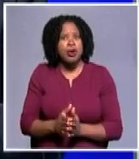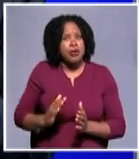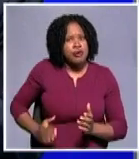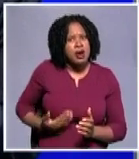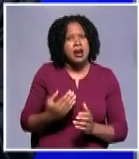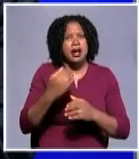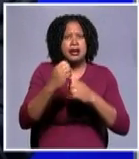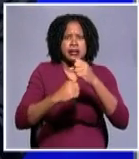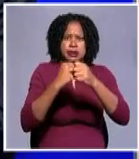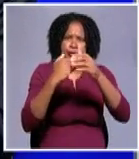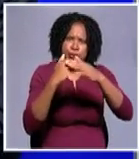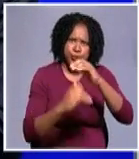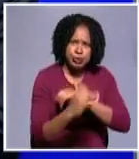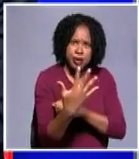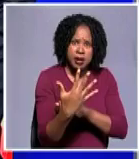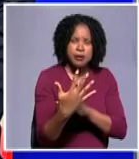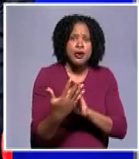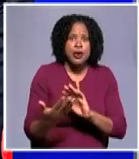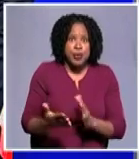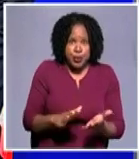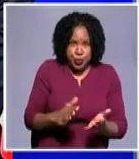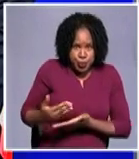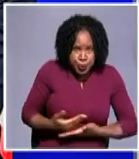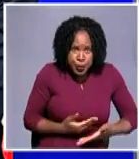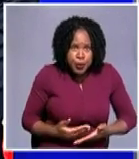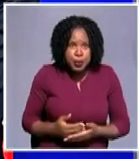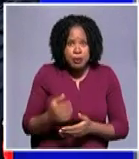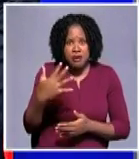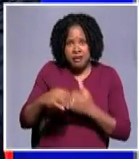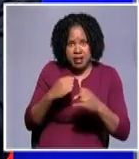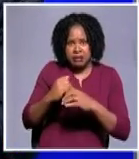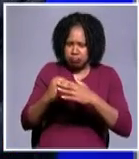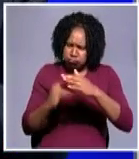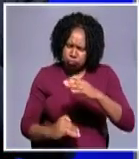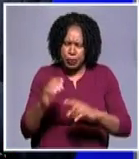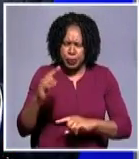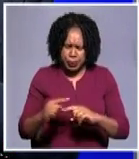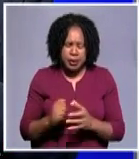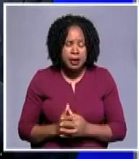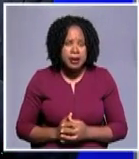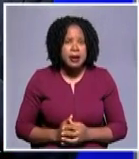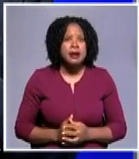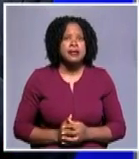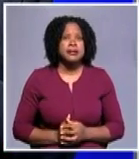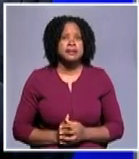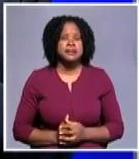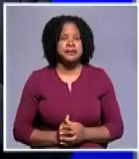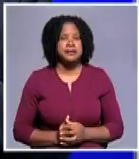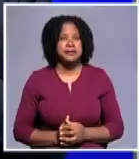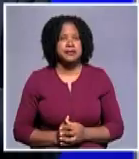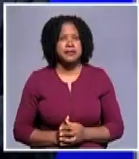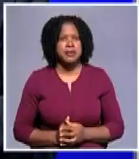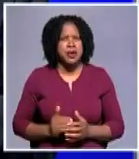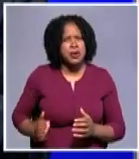under 5 mortality rate within 5 years. Mm-hmm. And then to reduce